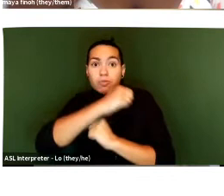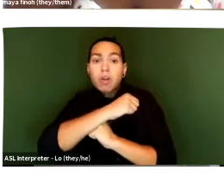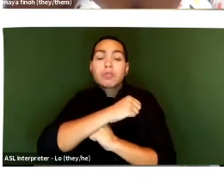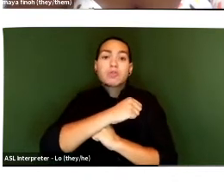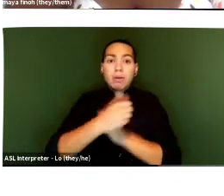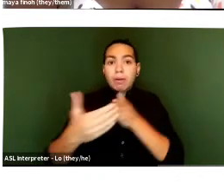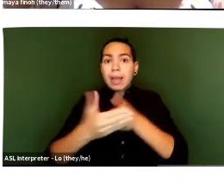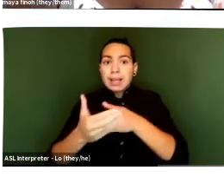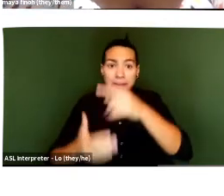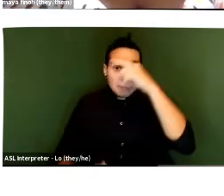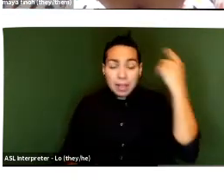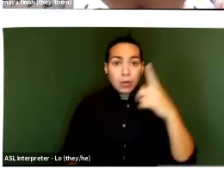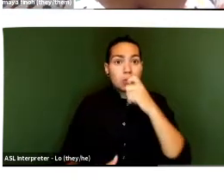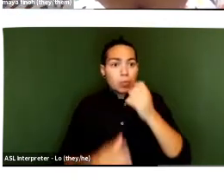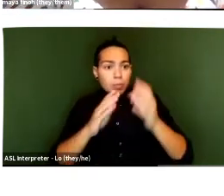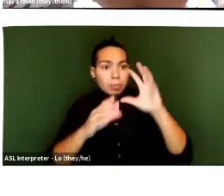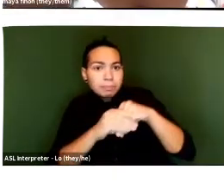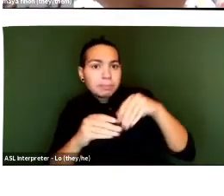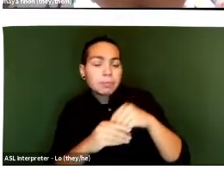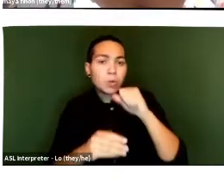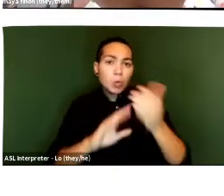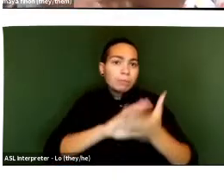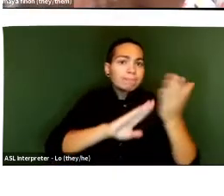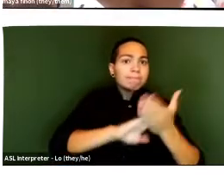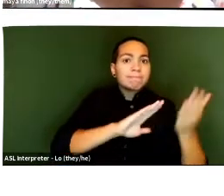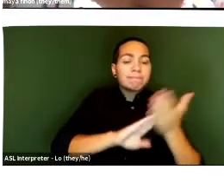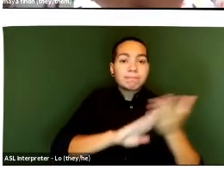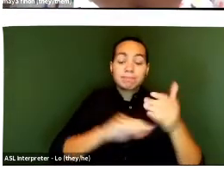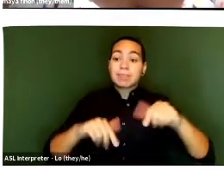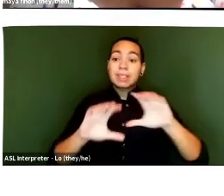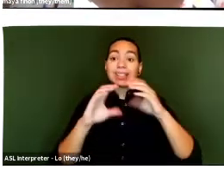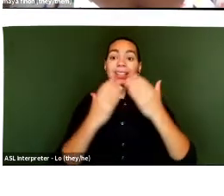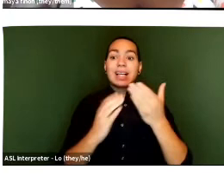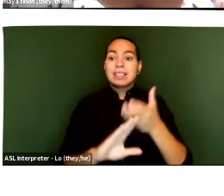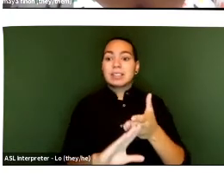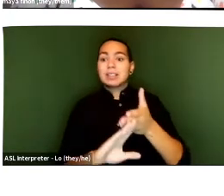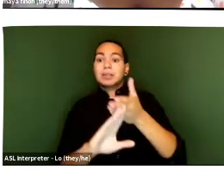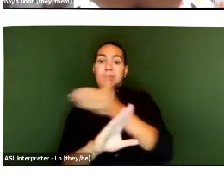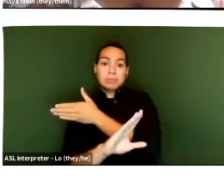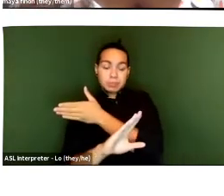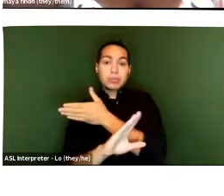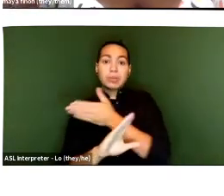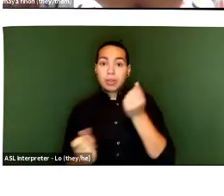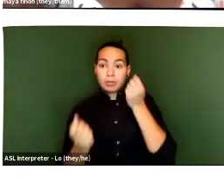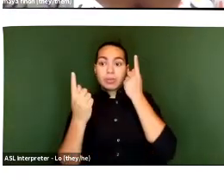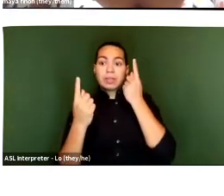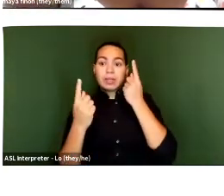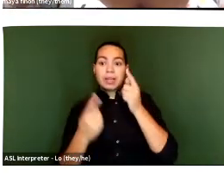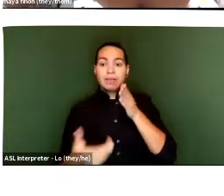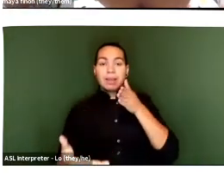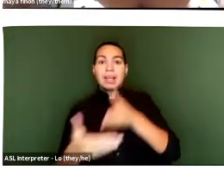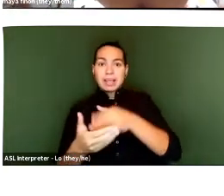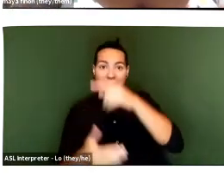it? This class will create an understanding of the history of anti-Blackness systemically and